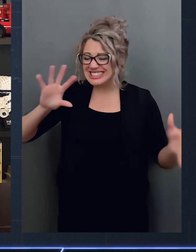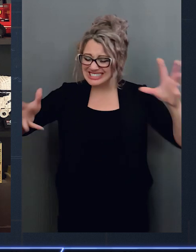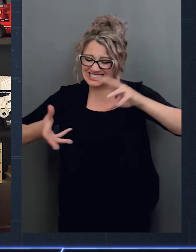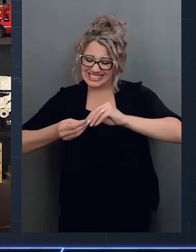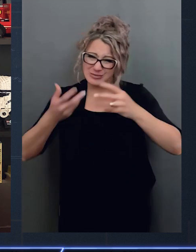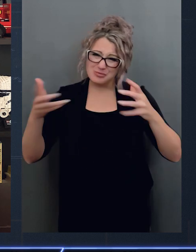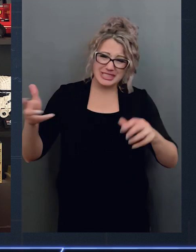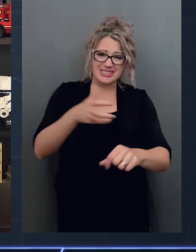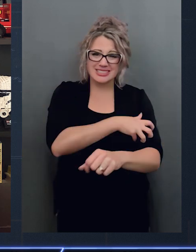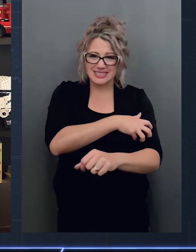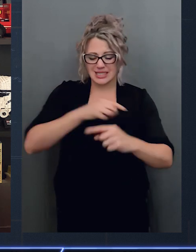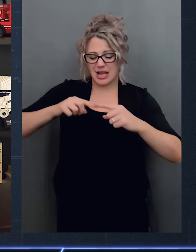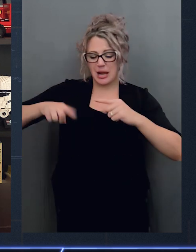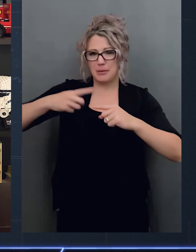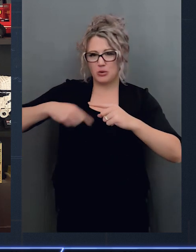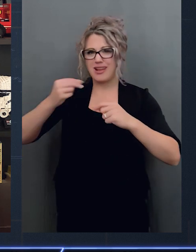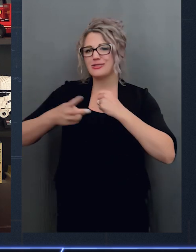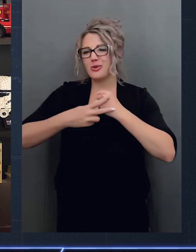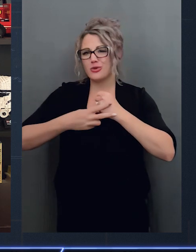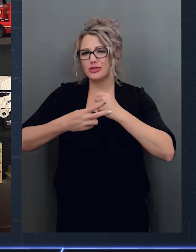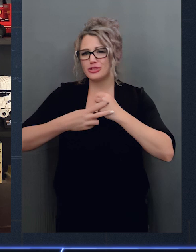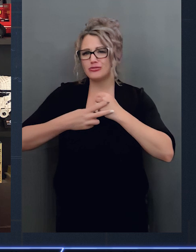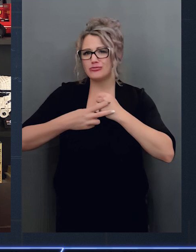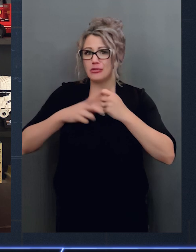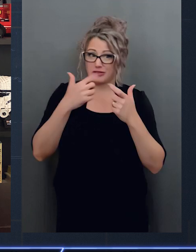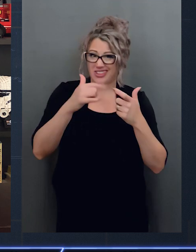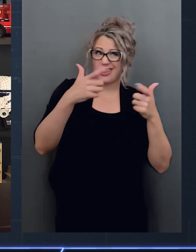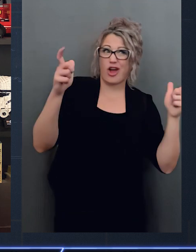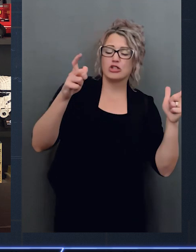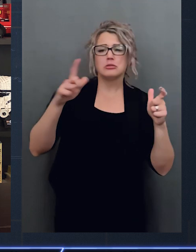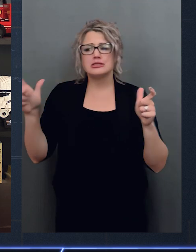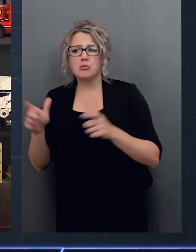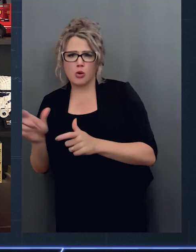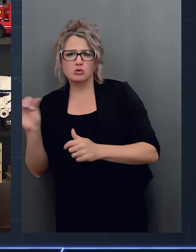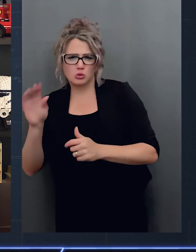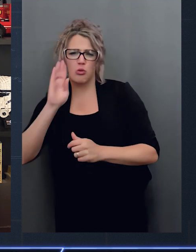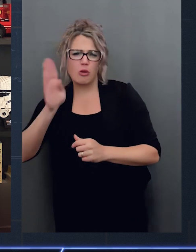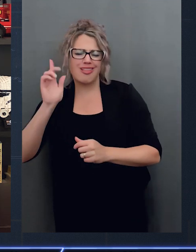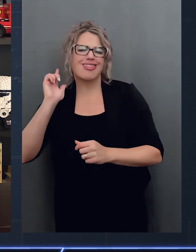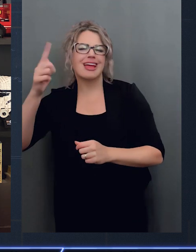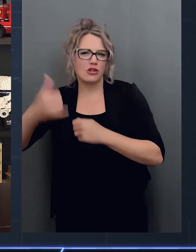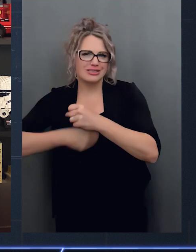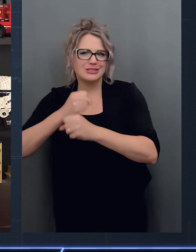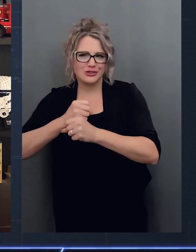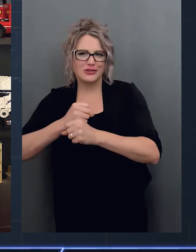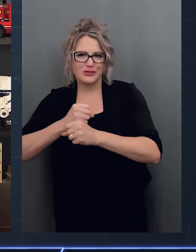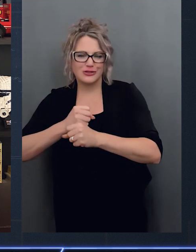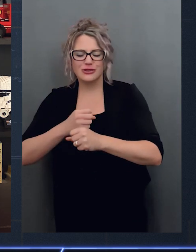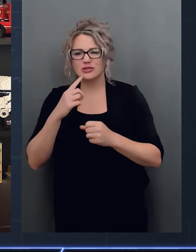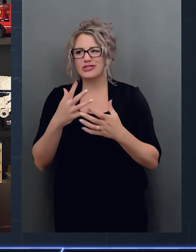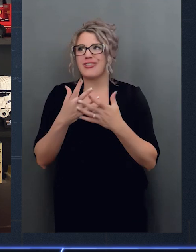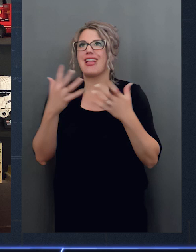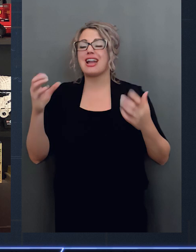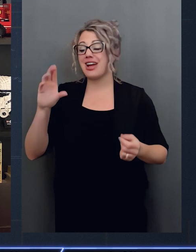compute and storage capacity. We're also working on the smaller side with some smaller form factors that should be coming out later this year. So there's just a lot